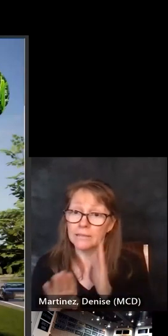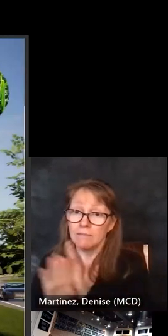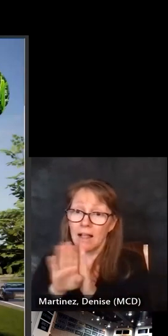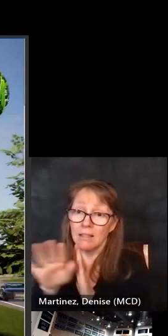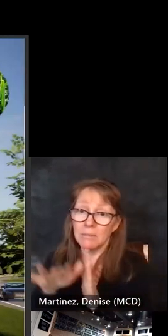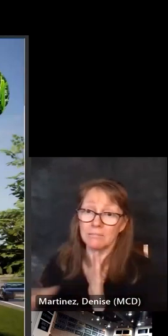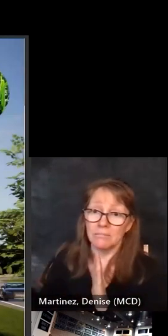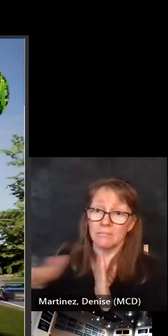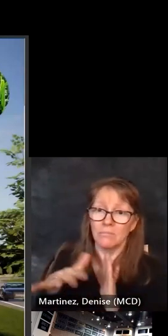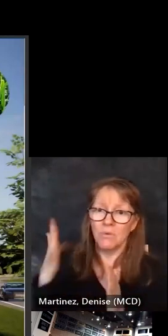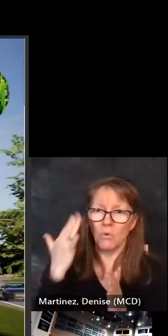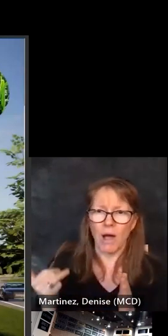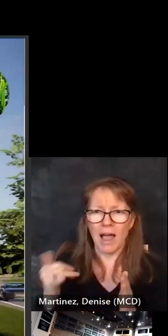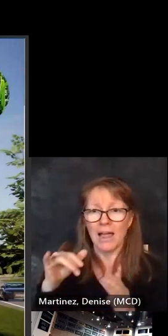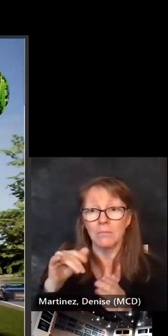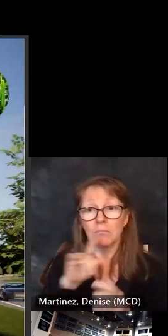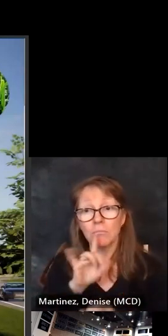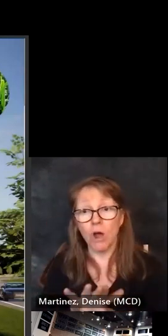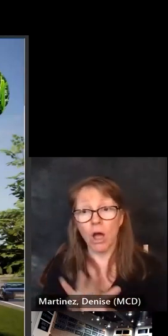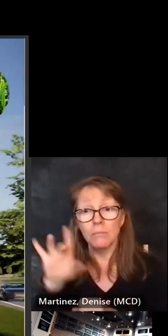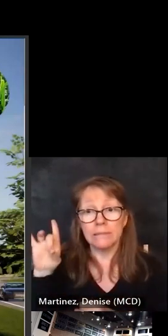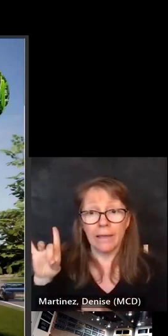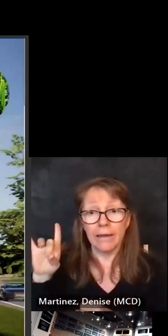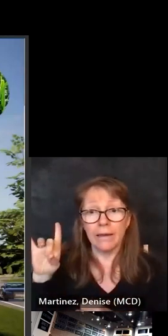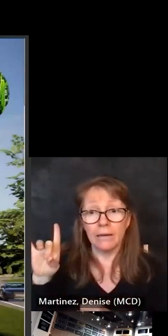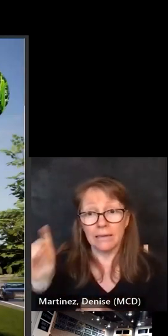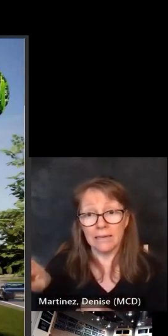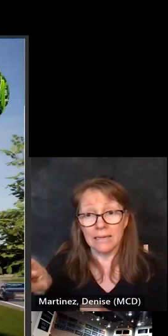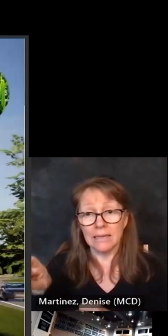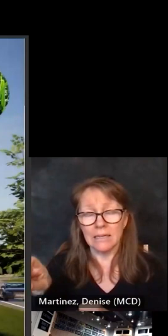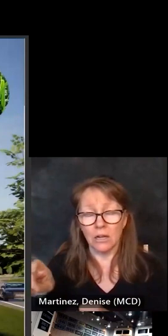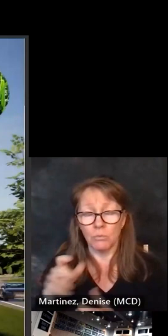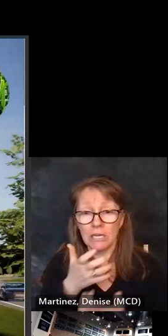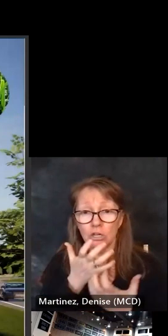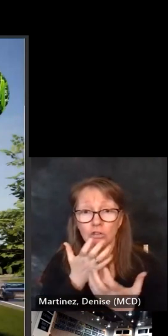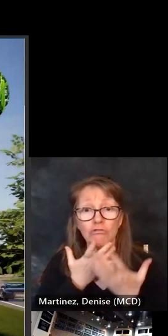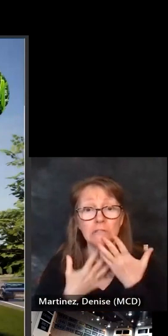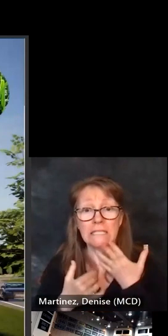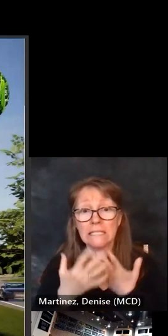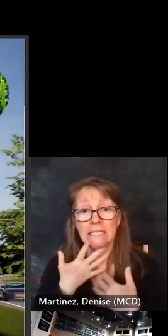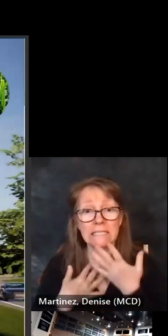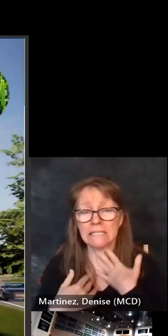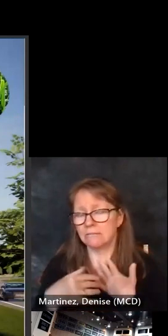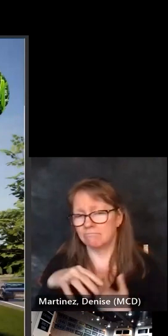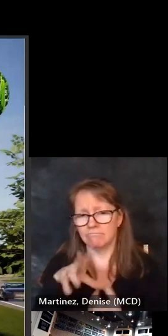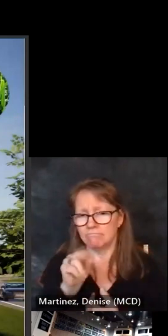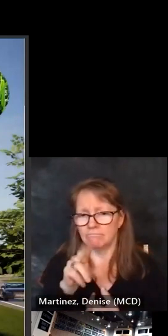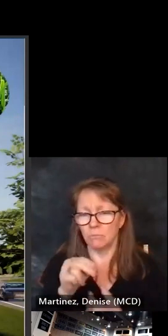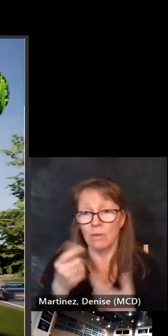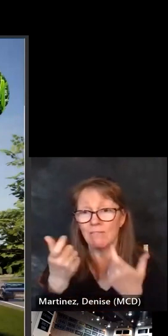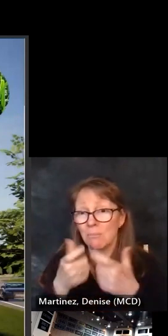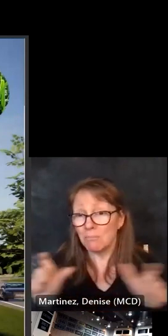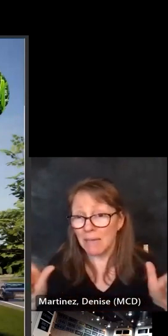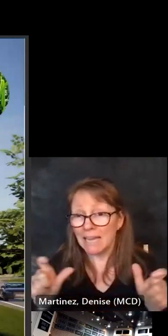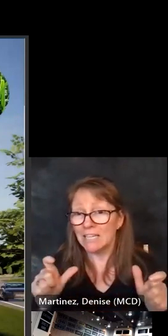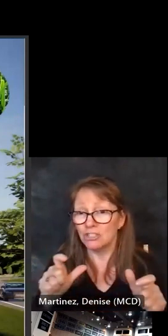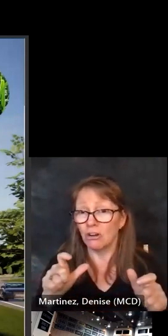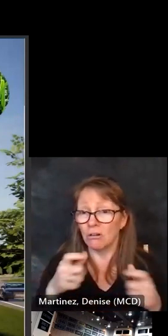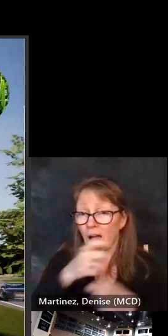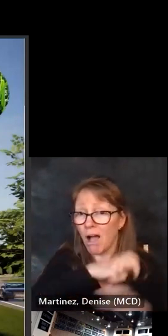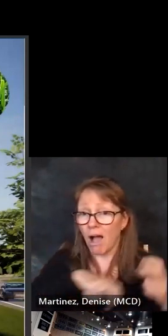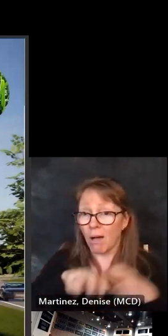the promised 8 acres? Are we greedy? We have a major transit hub serving a diverse community like